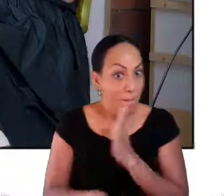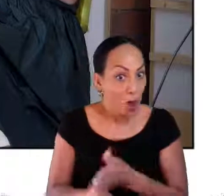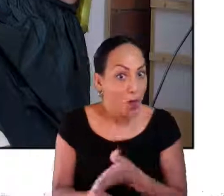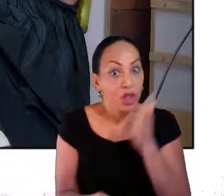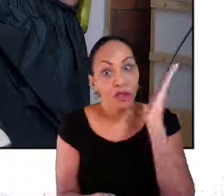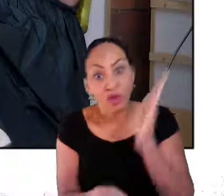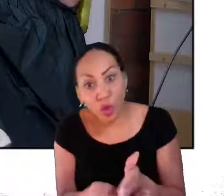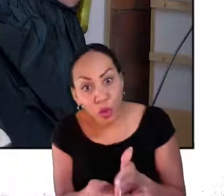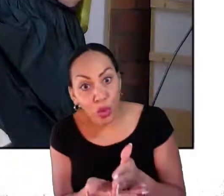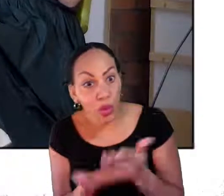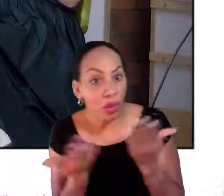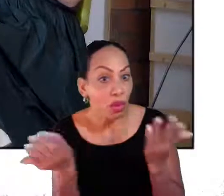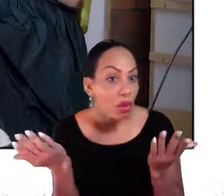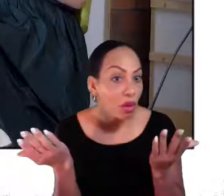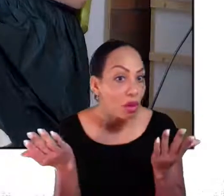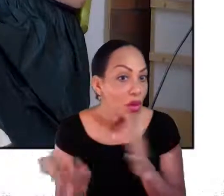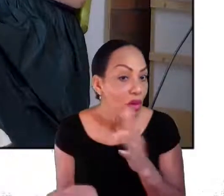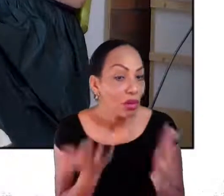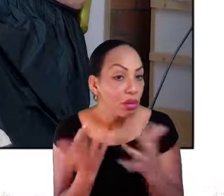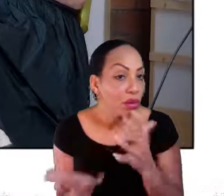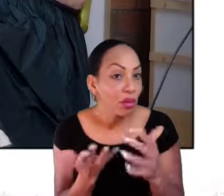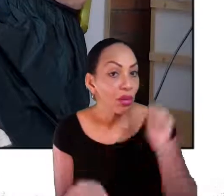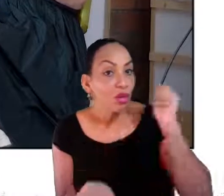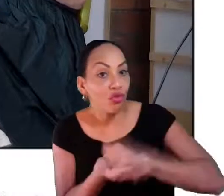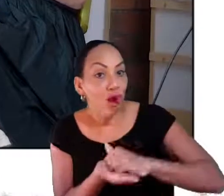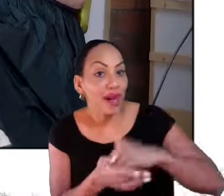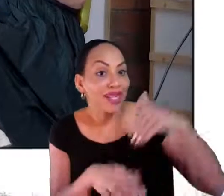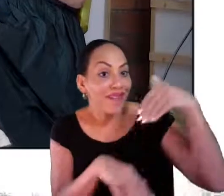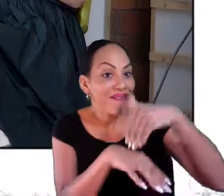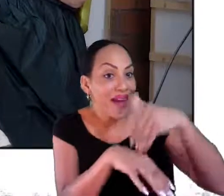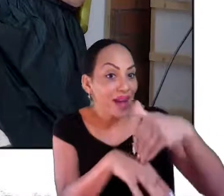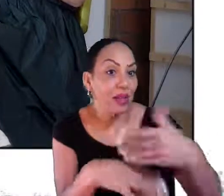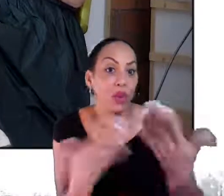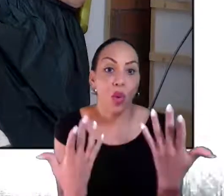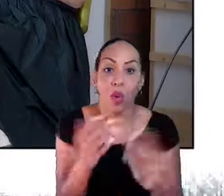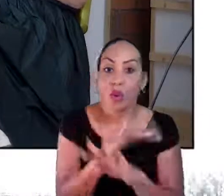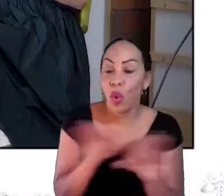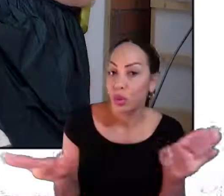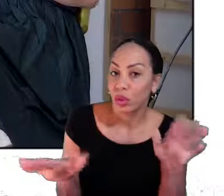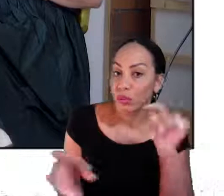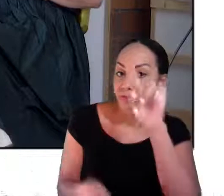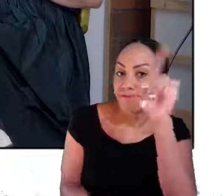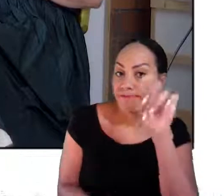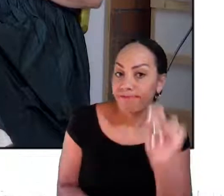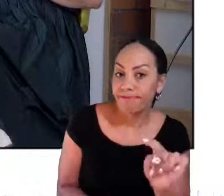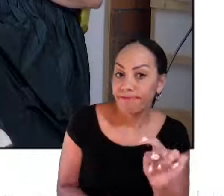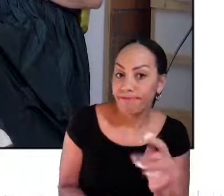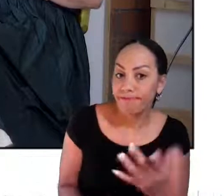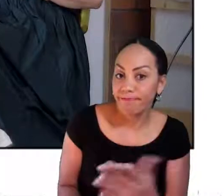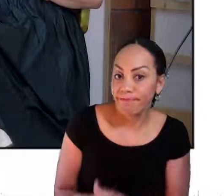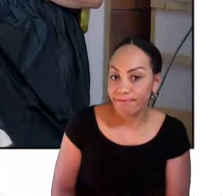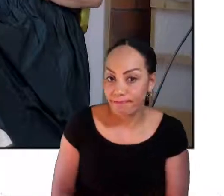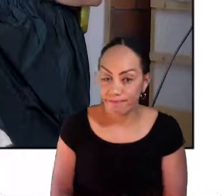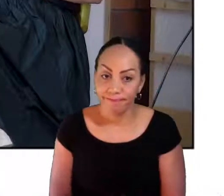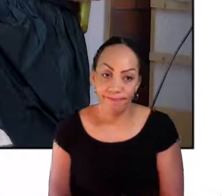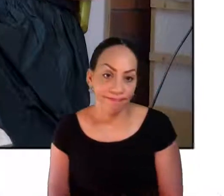produce the kind of intended effect for us? And in the moments of truth, whether it's doing it or not is really, really critical.